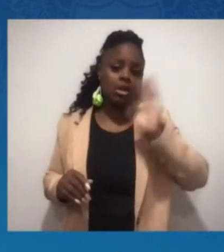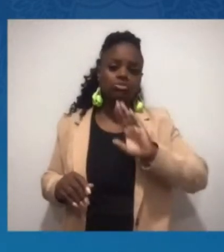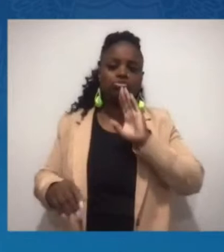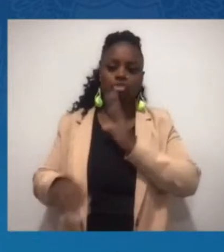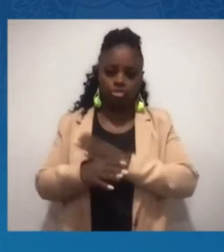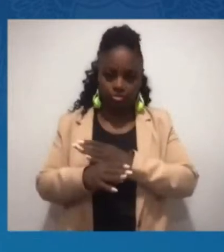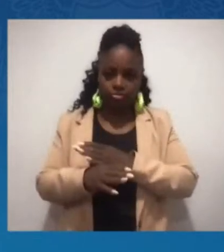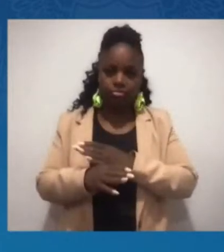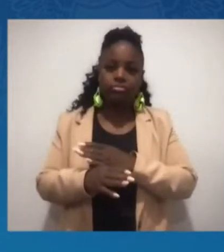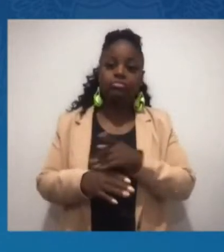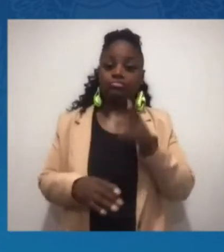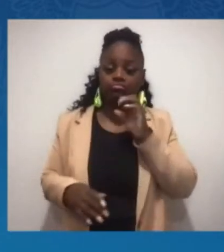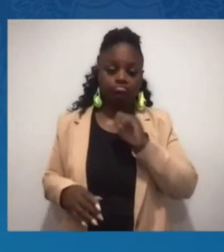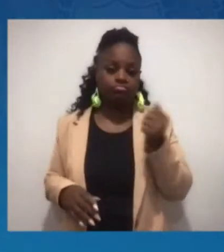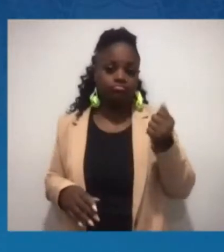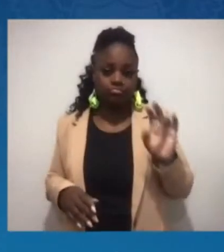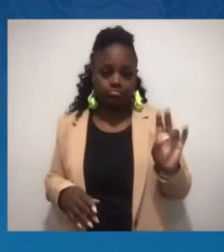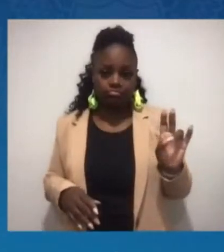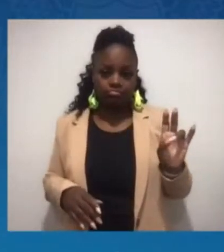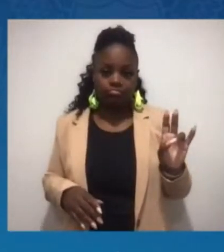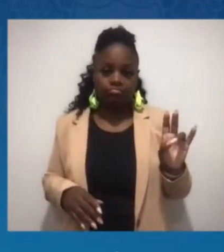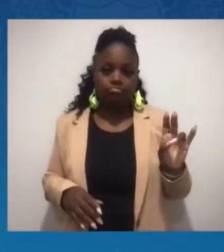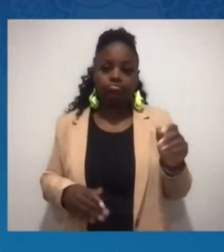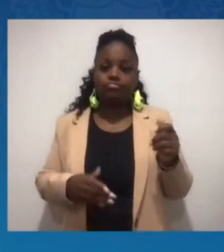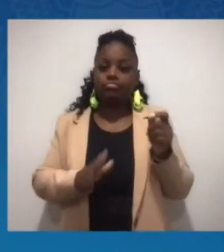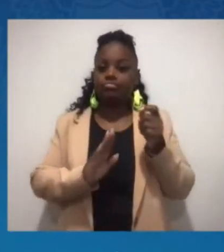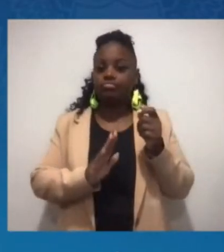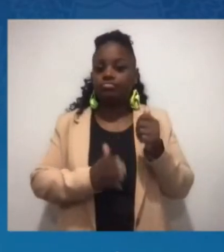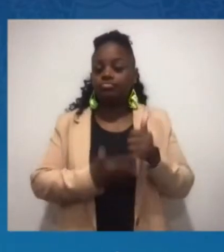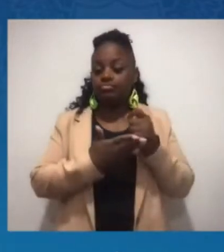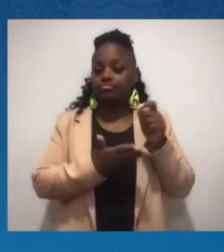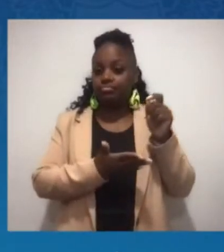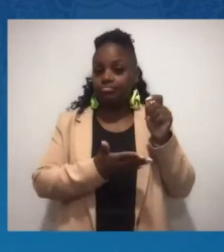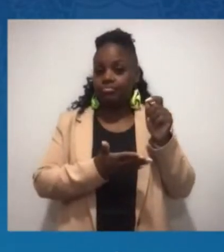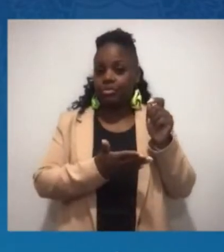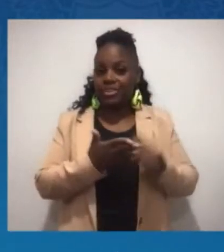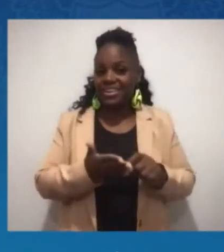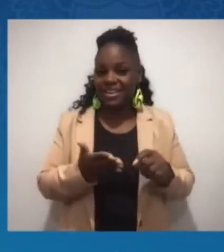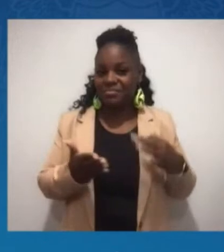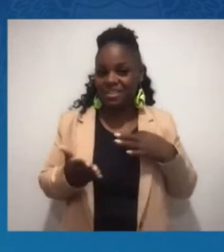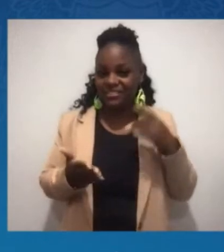applications. And That's pretty cool.